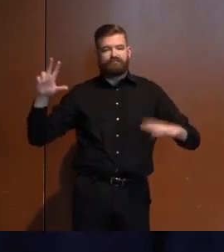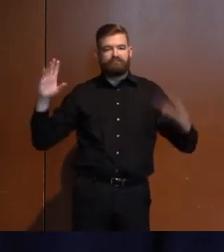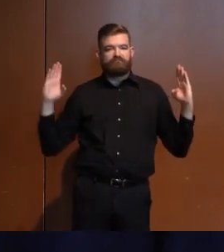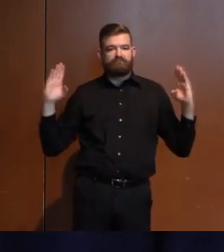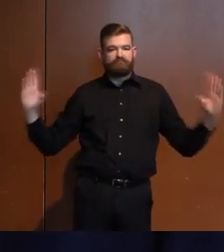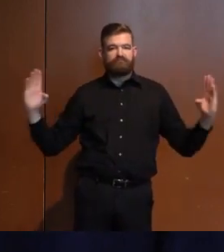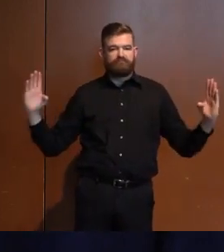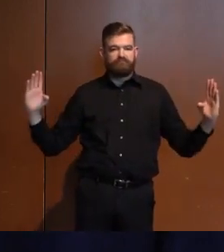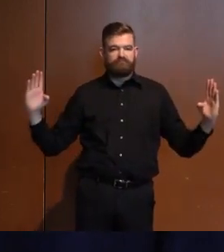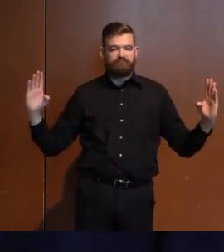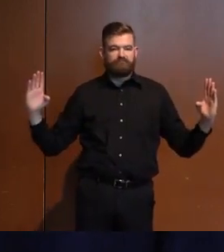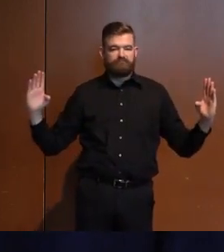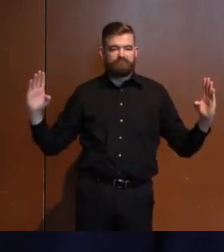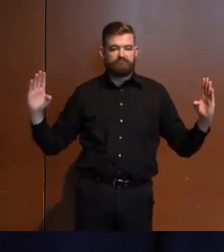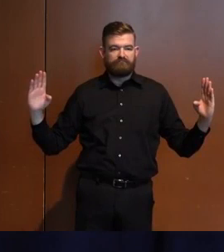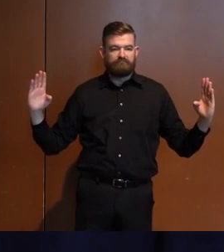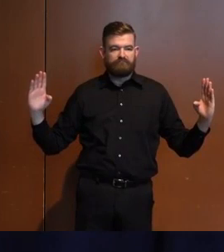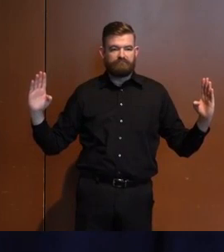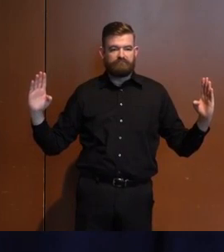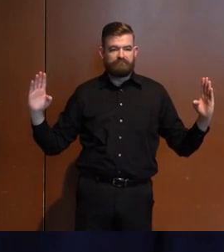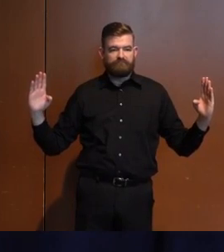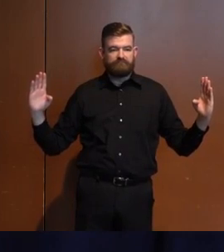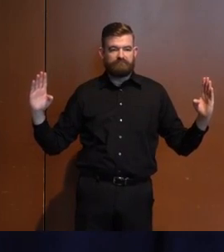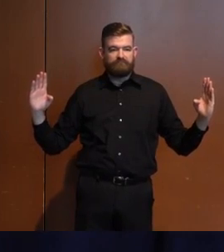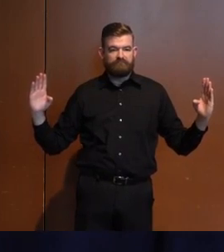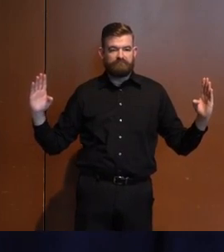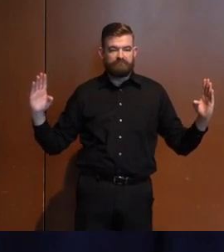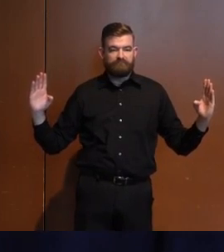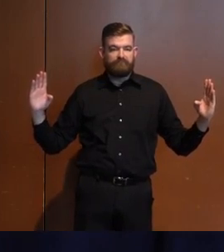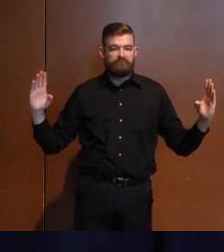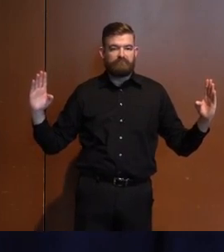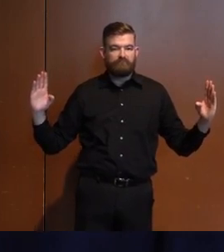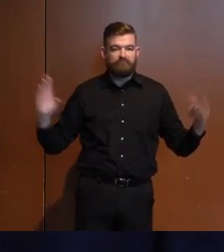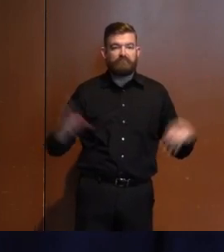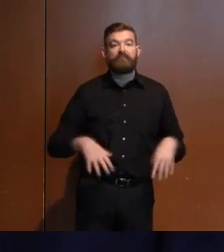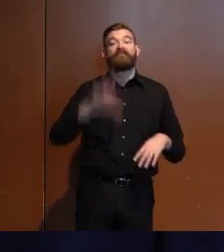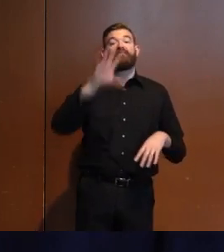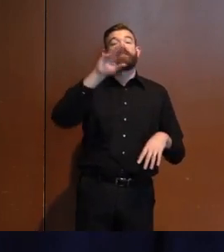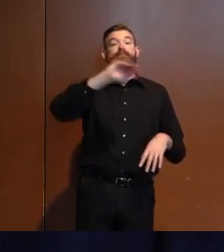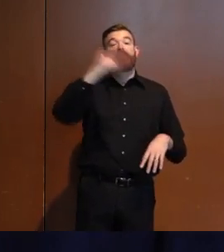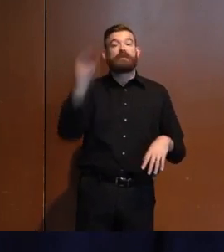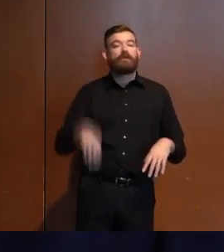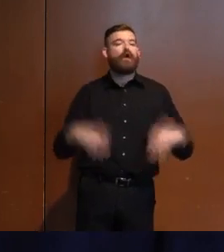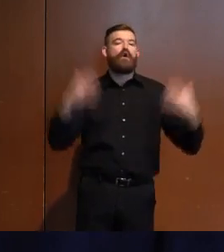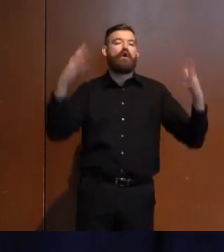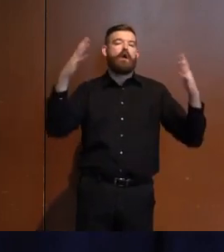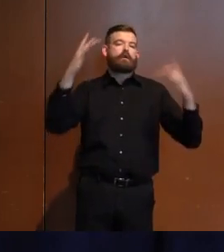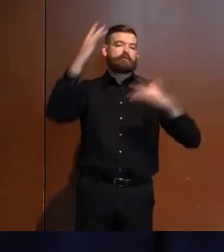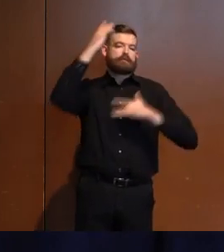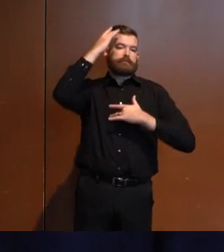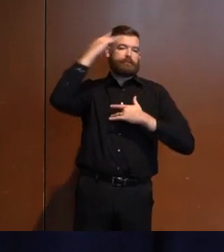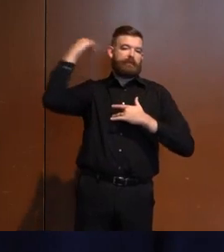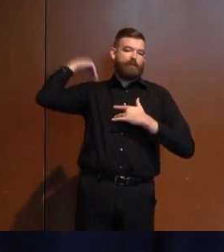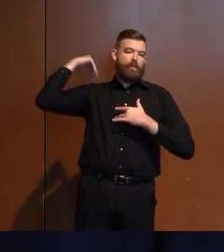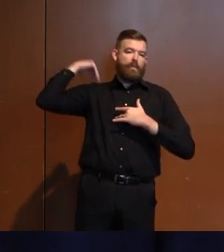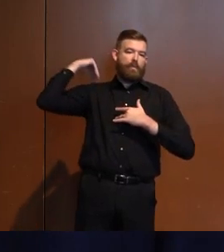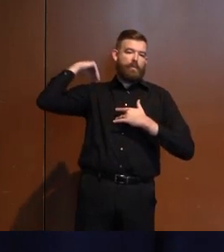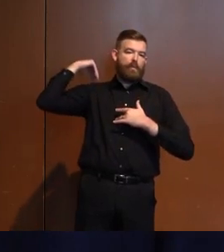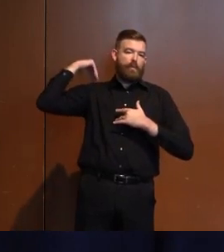50% of the cases report underlying conditions. Another 9 are under